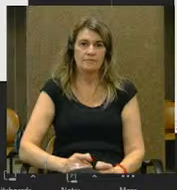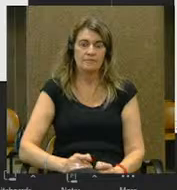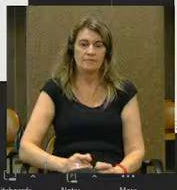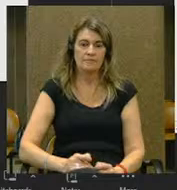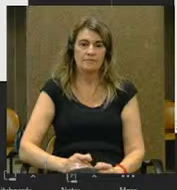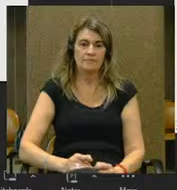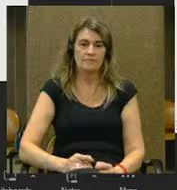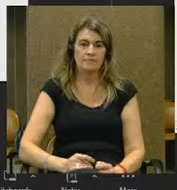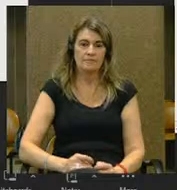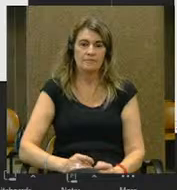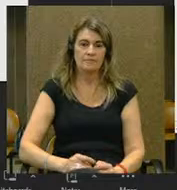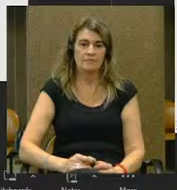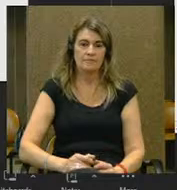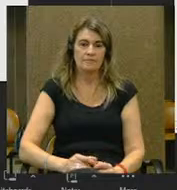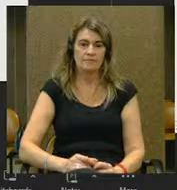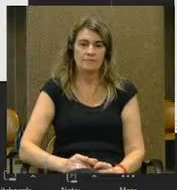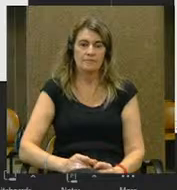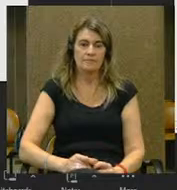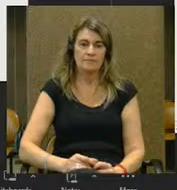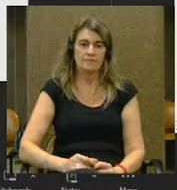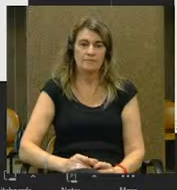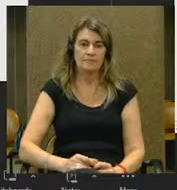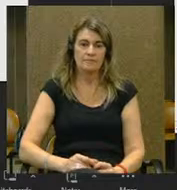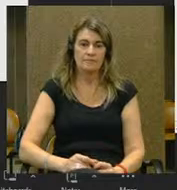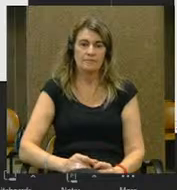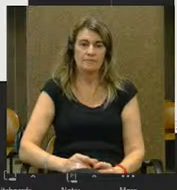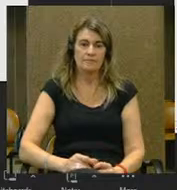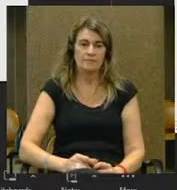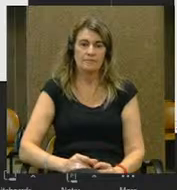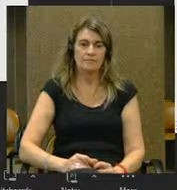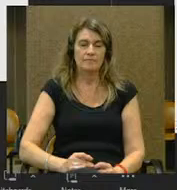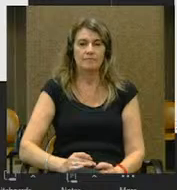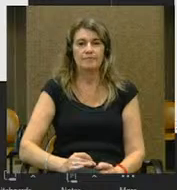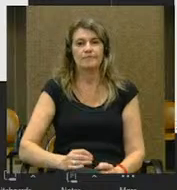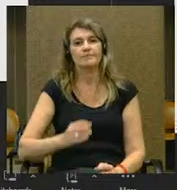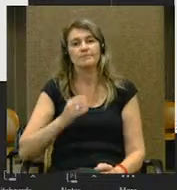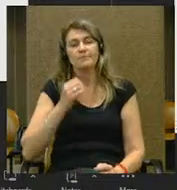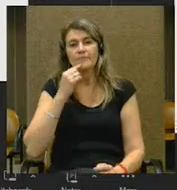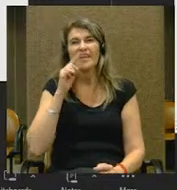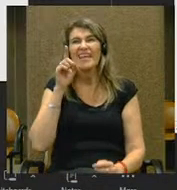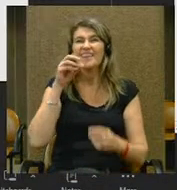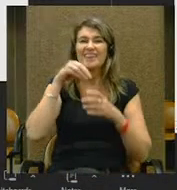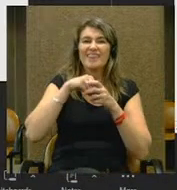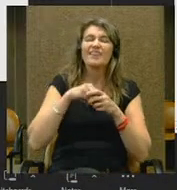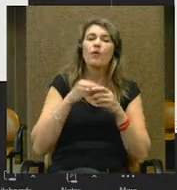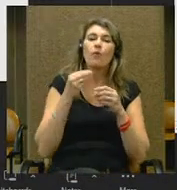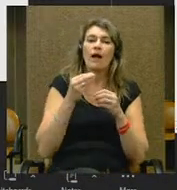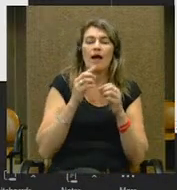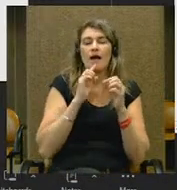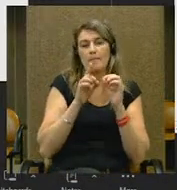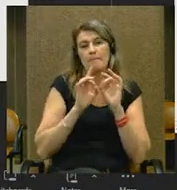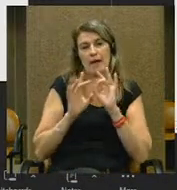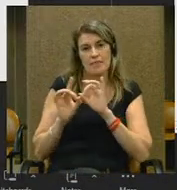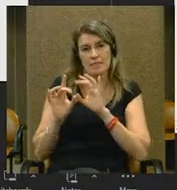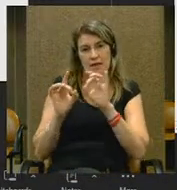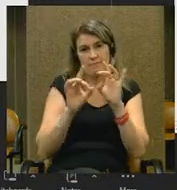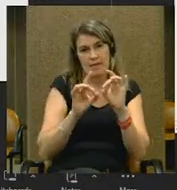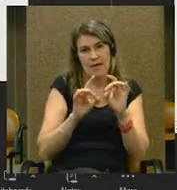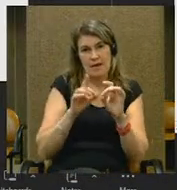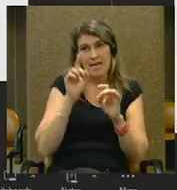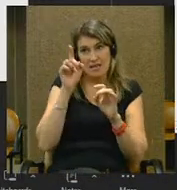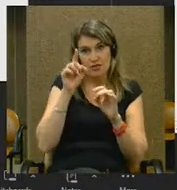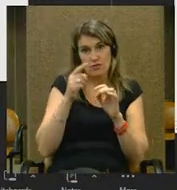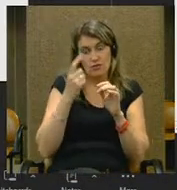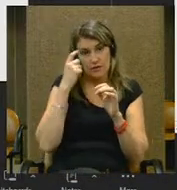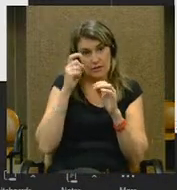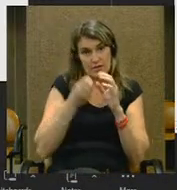These were initiated during the pandemic in order to help mitigate against people going into acute withdrawal,